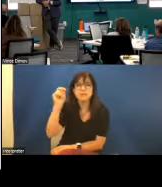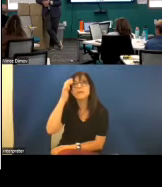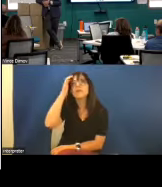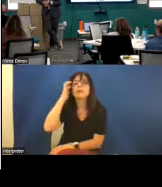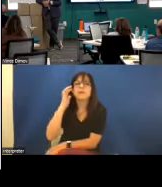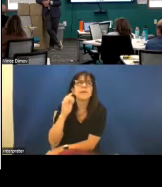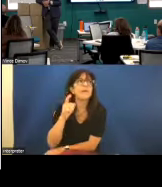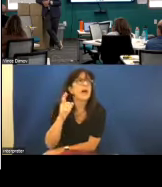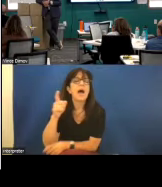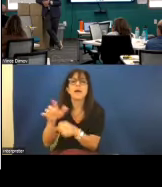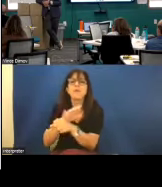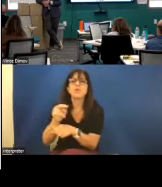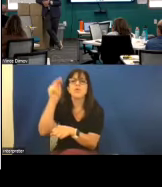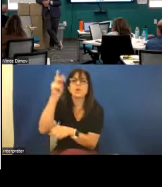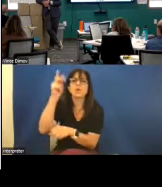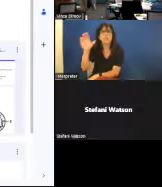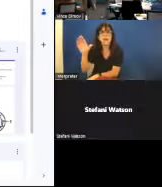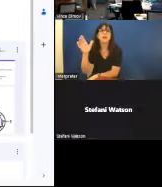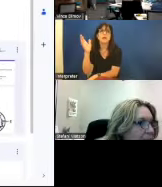and cover North South West.